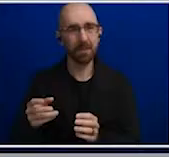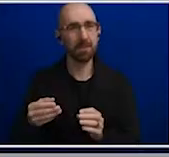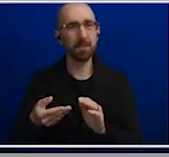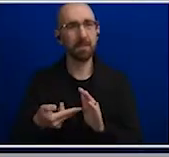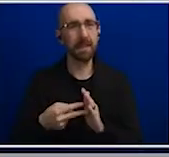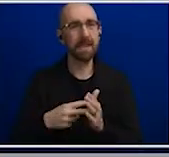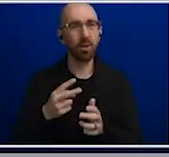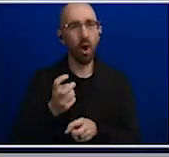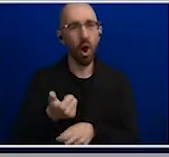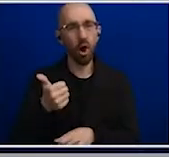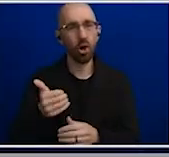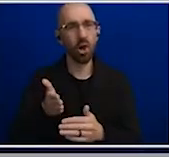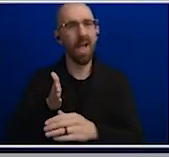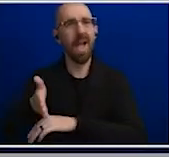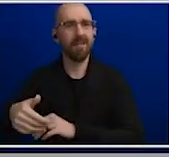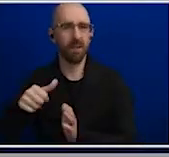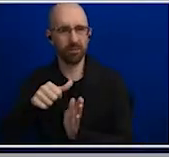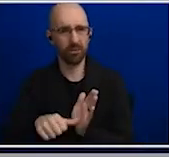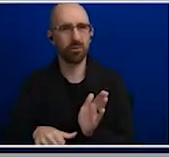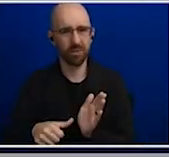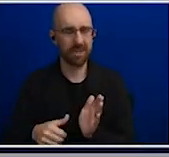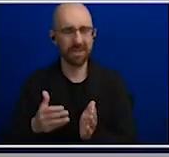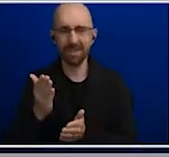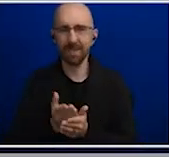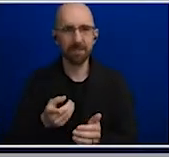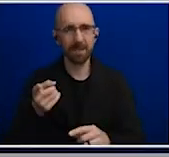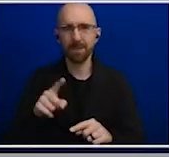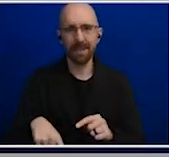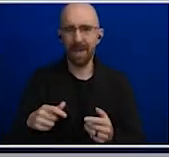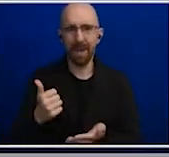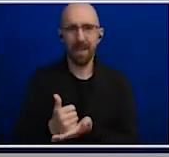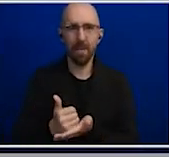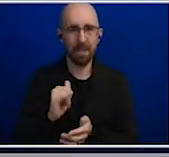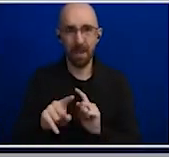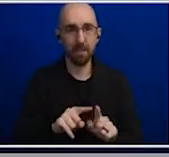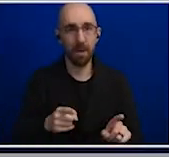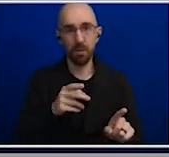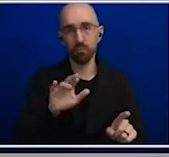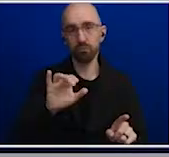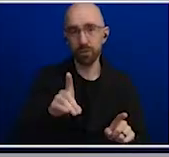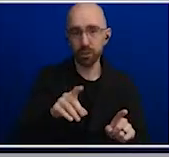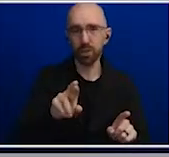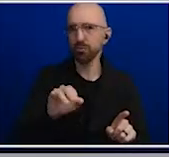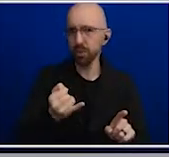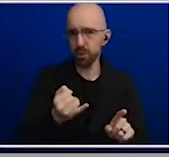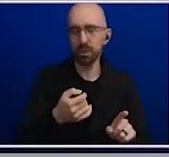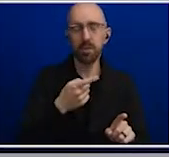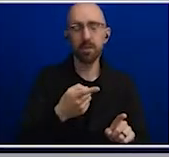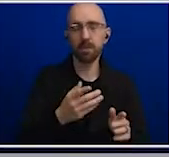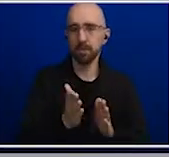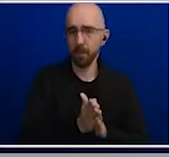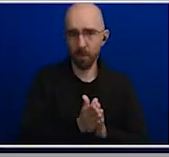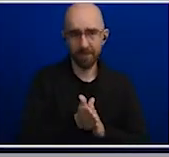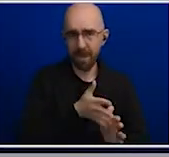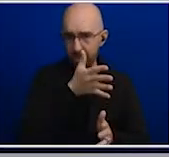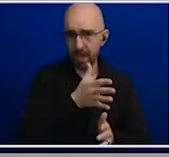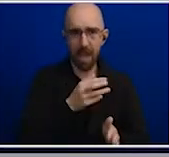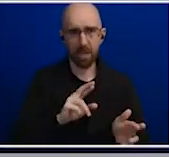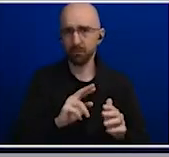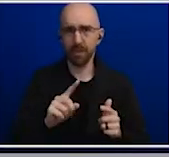end. And some of that you just can't do anything about. But in Richard's case, is you knew he was a motivated guy, ready to get up and